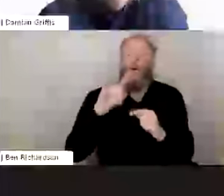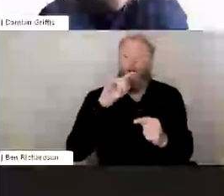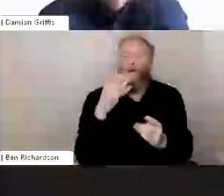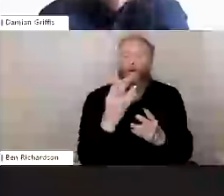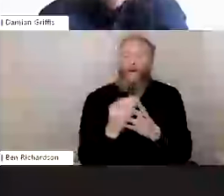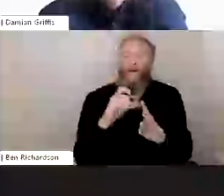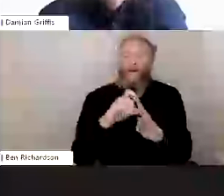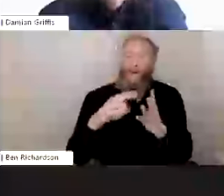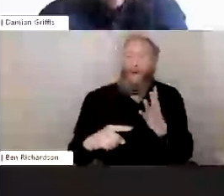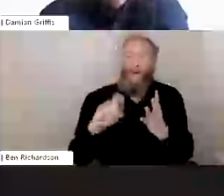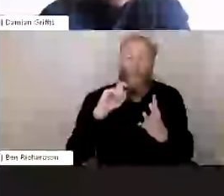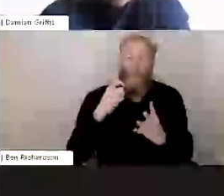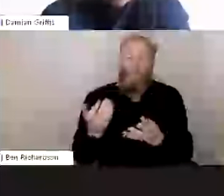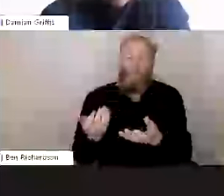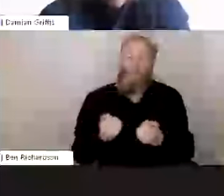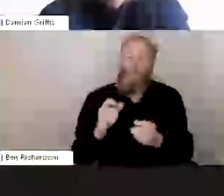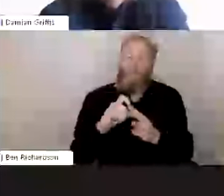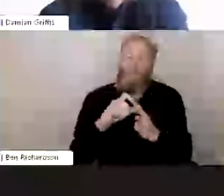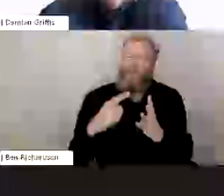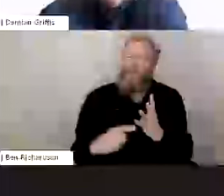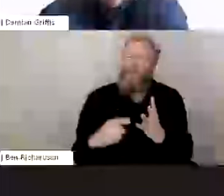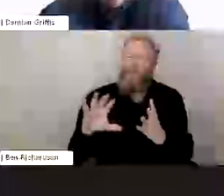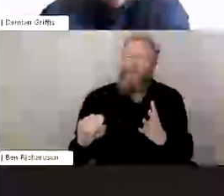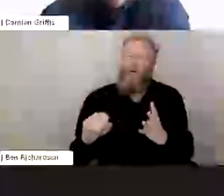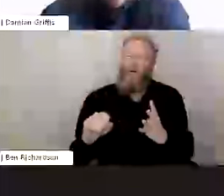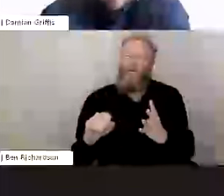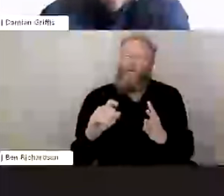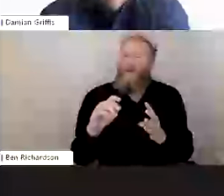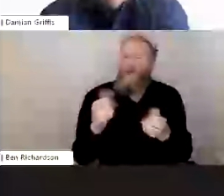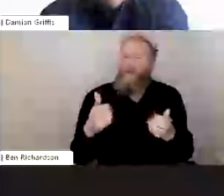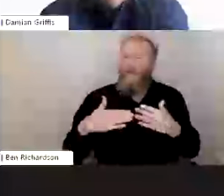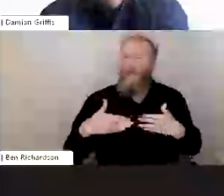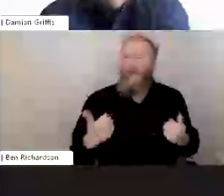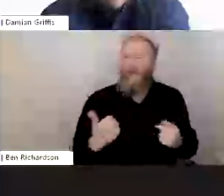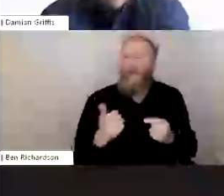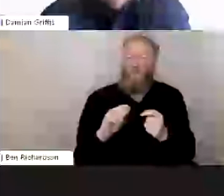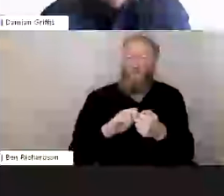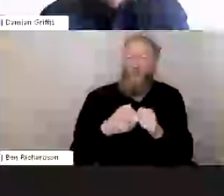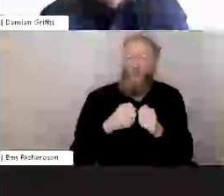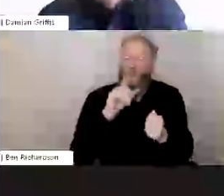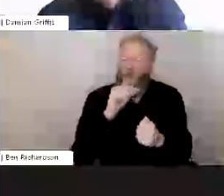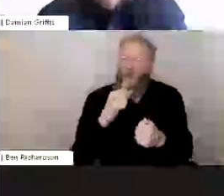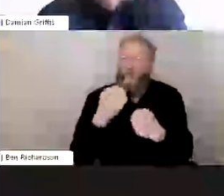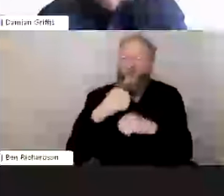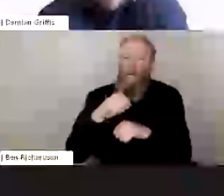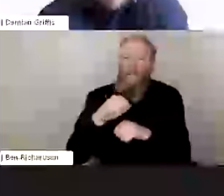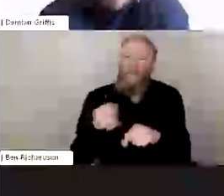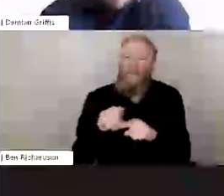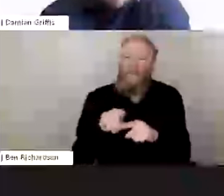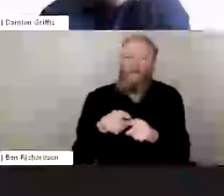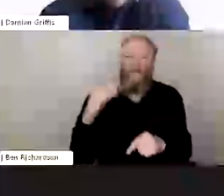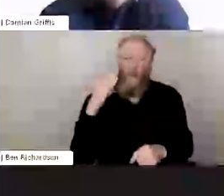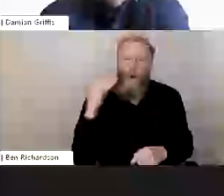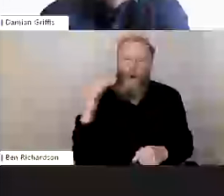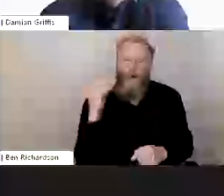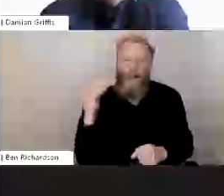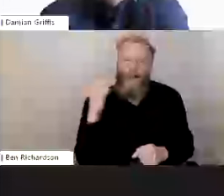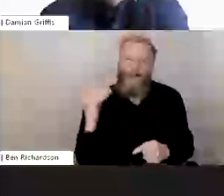likely to acquire disability from preventable health conditions. Diabetes is an example of that. We have very high rates